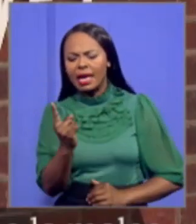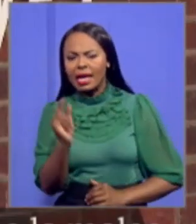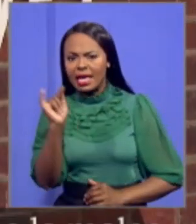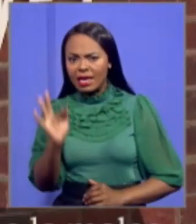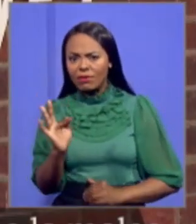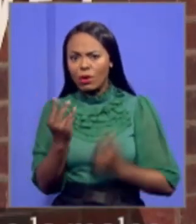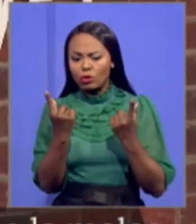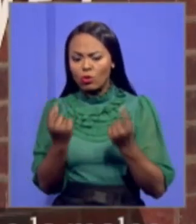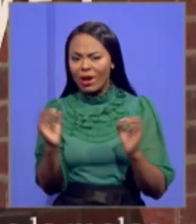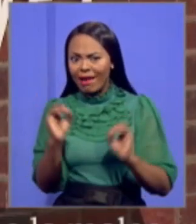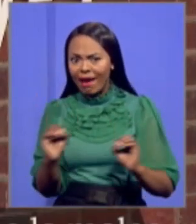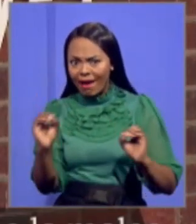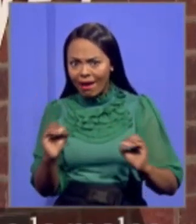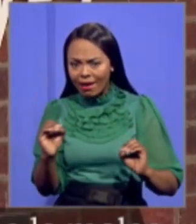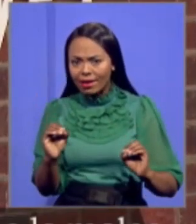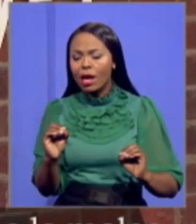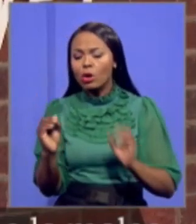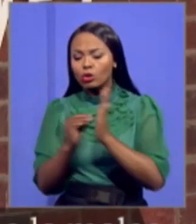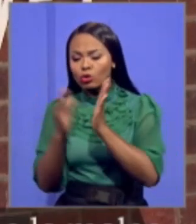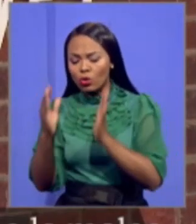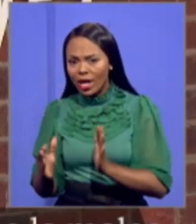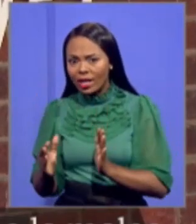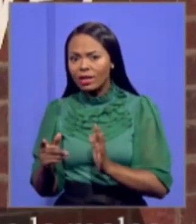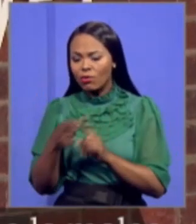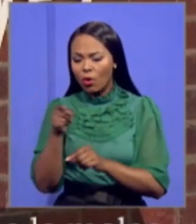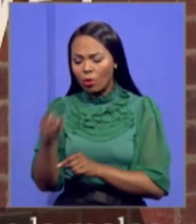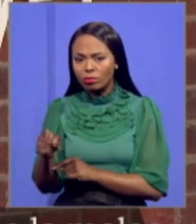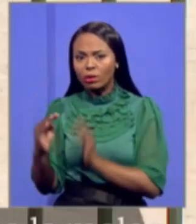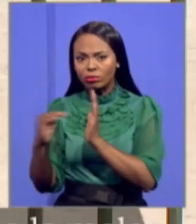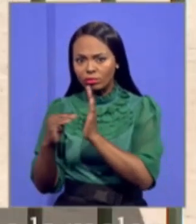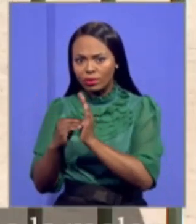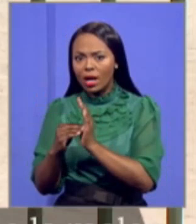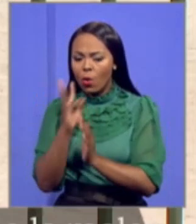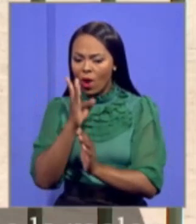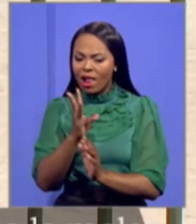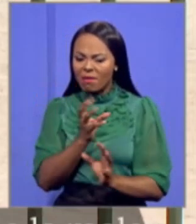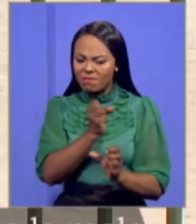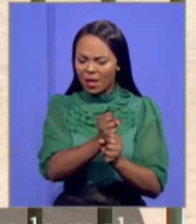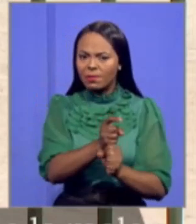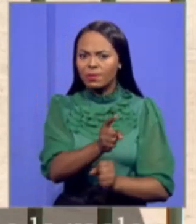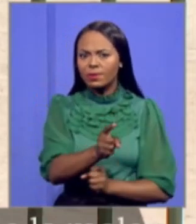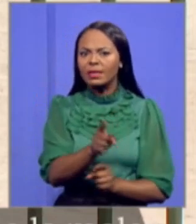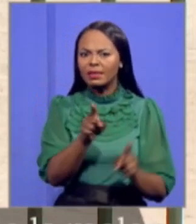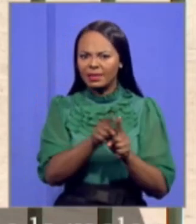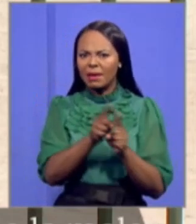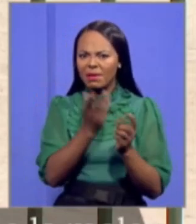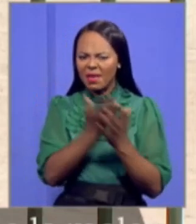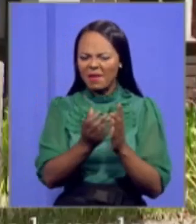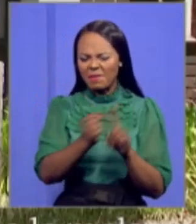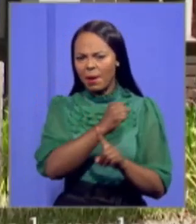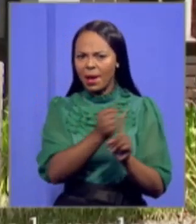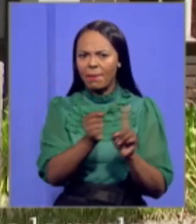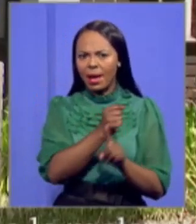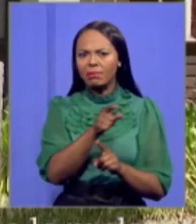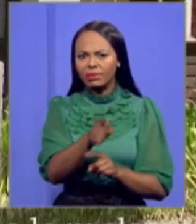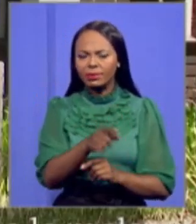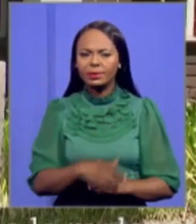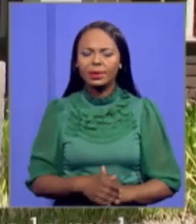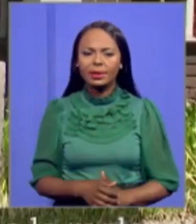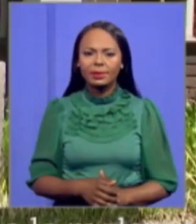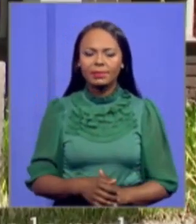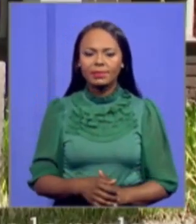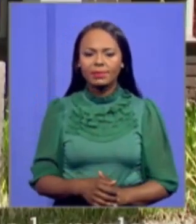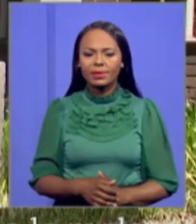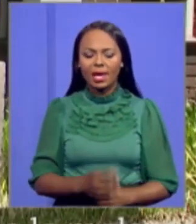sa dirisane mmogo, barutwana ba marematlou ba tla nna le seabe mme bone ba ka ba gobatsa le go feta. Basimane ba